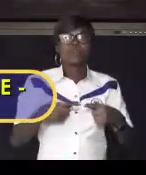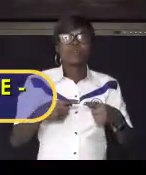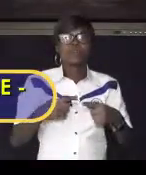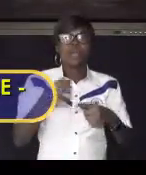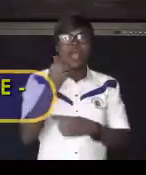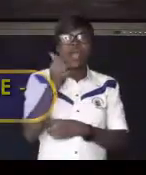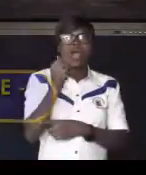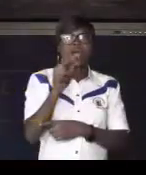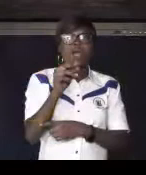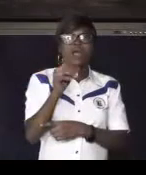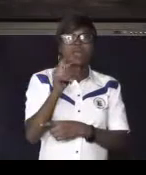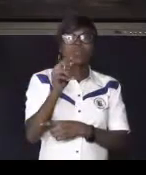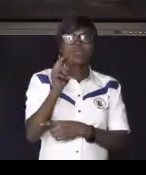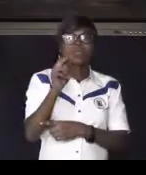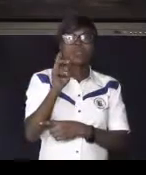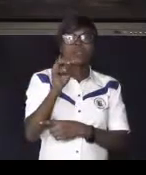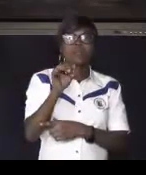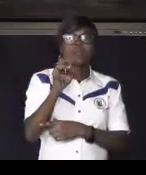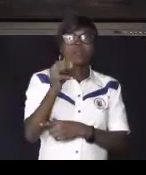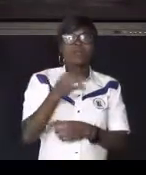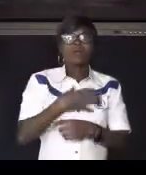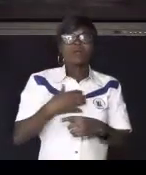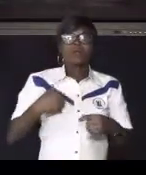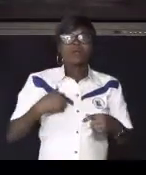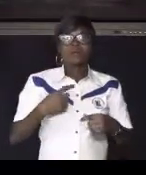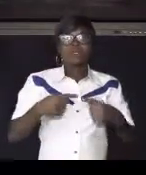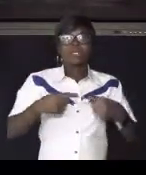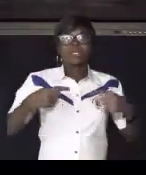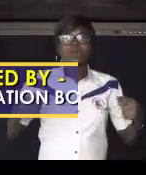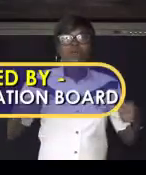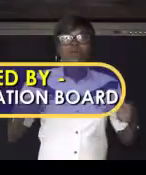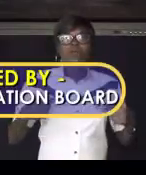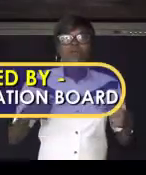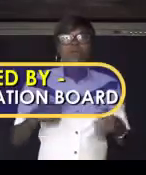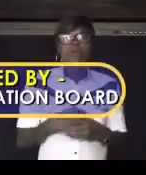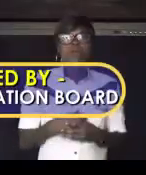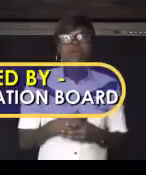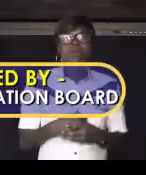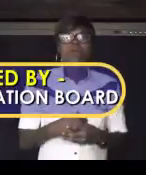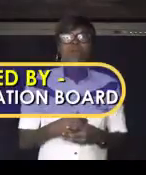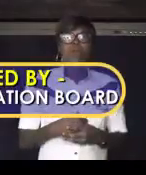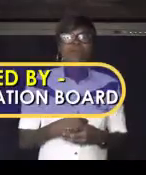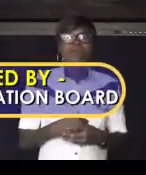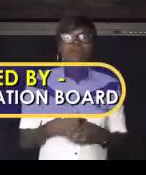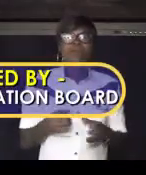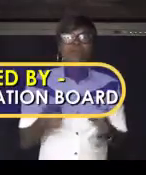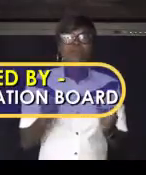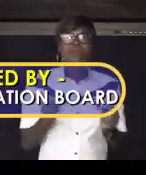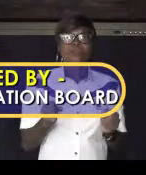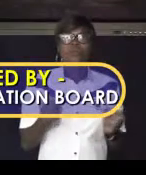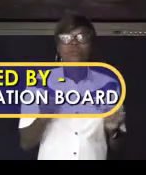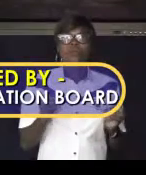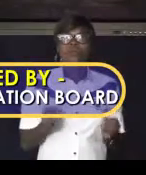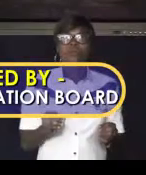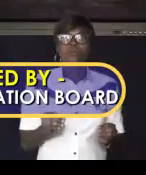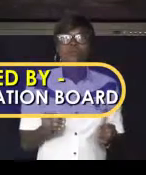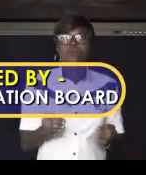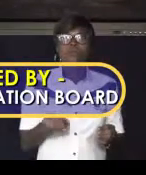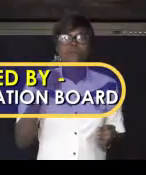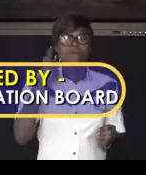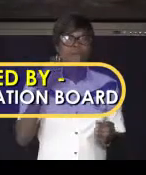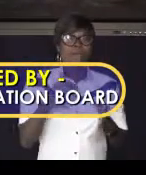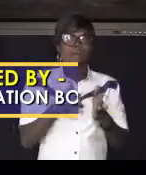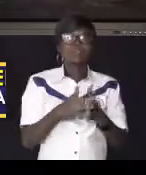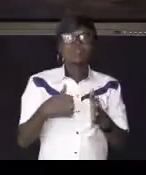and we've given examples of words and their antonyms. So,